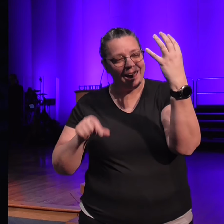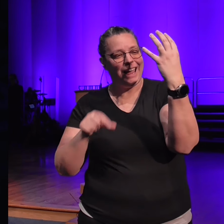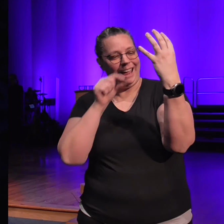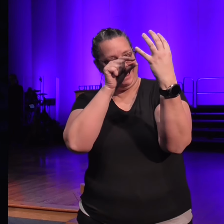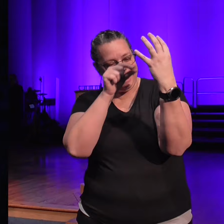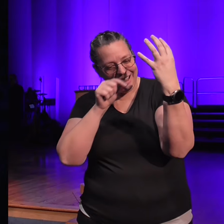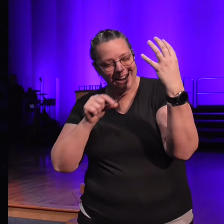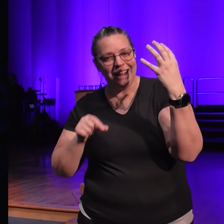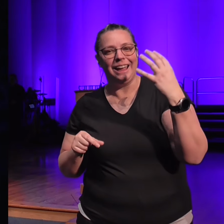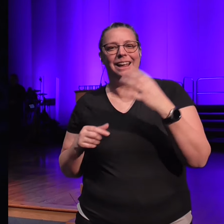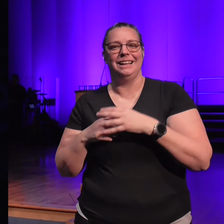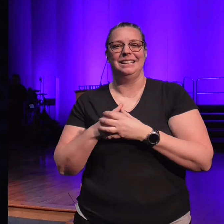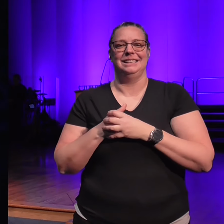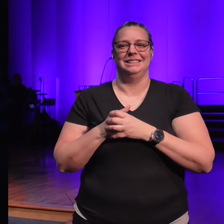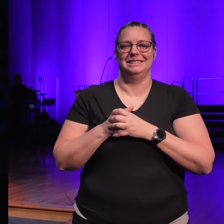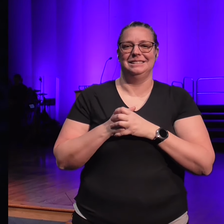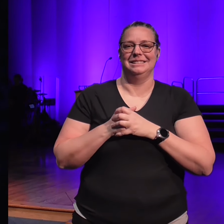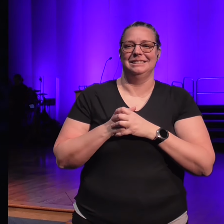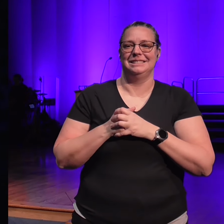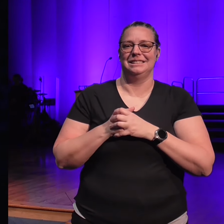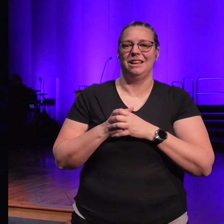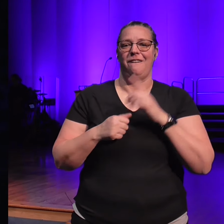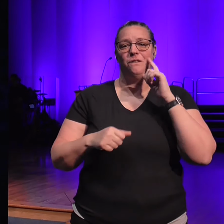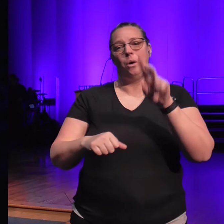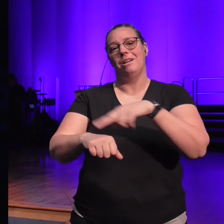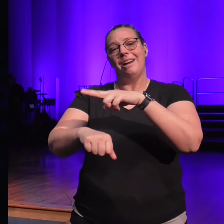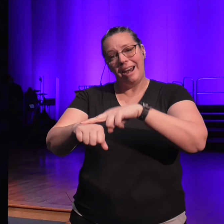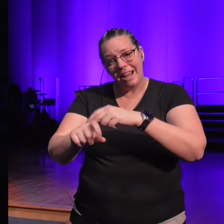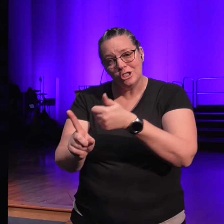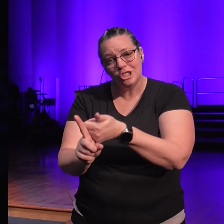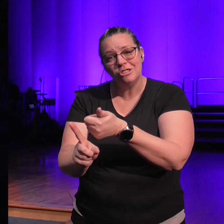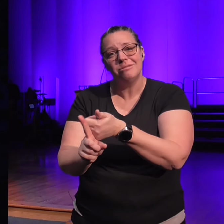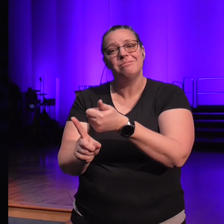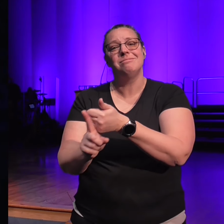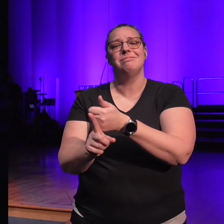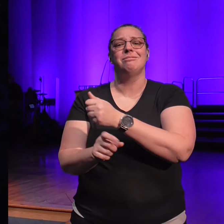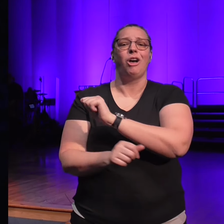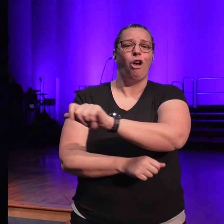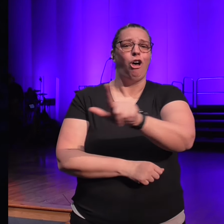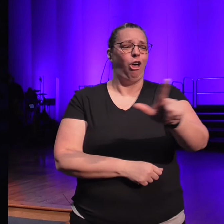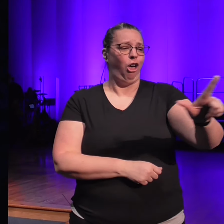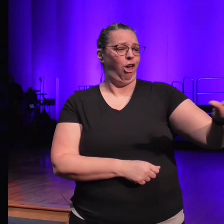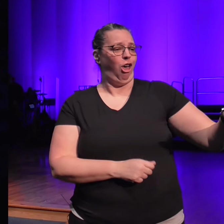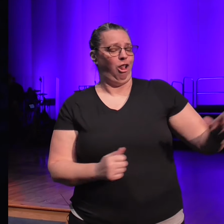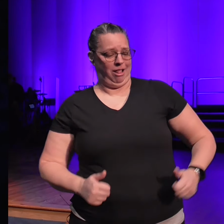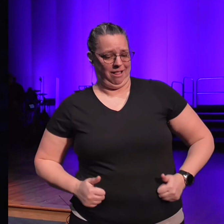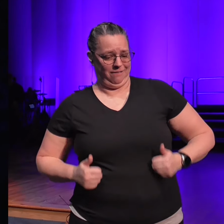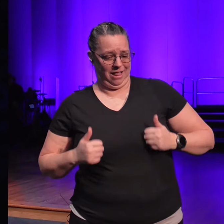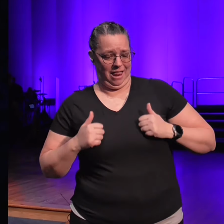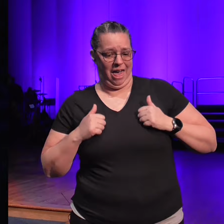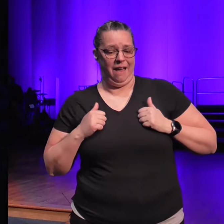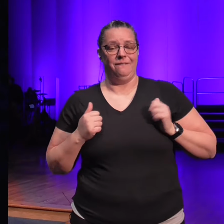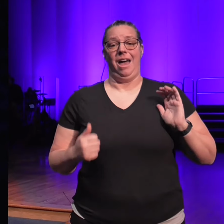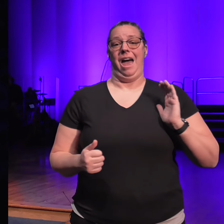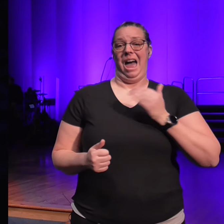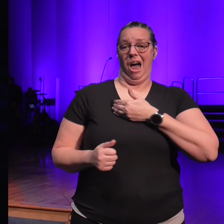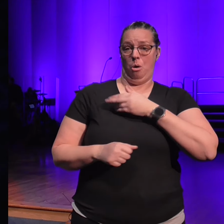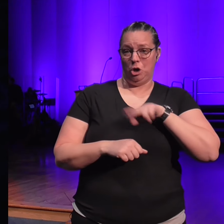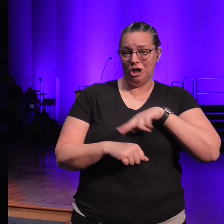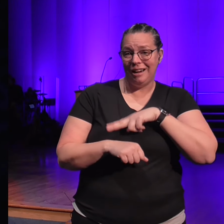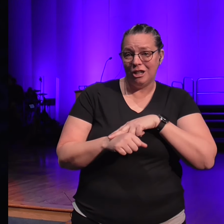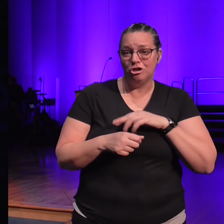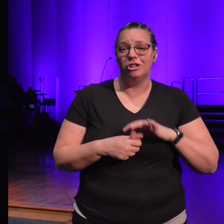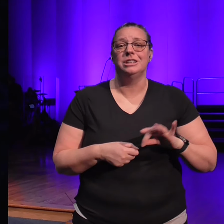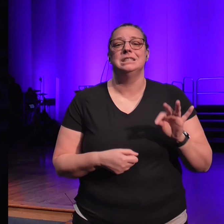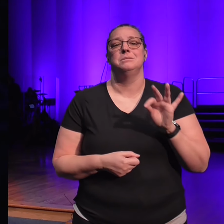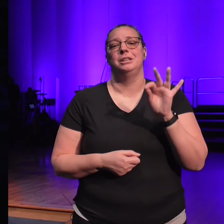forth. For the nature itself, all of life, our nature, is Spirit, Almighty